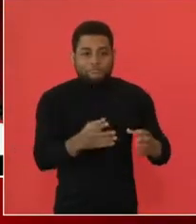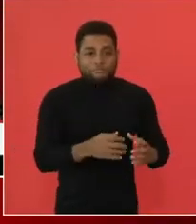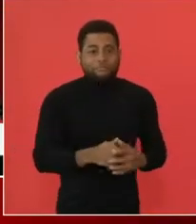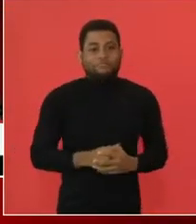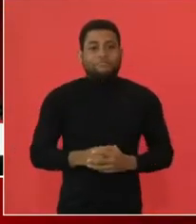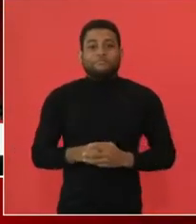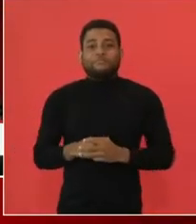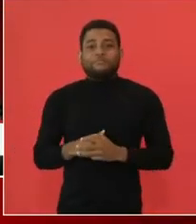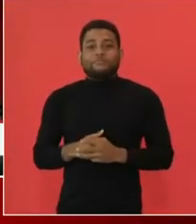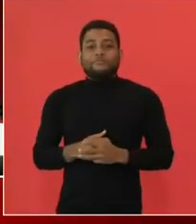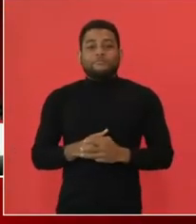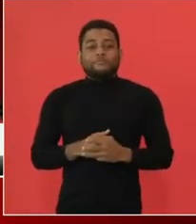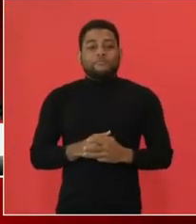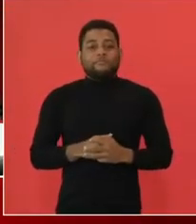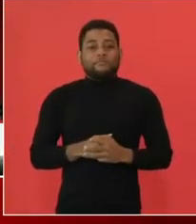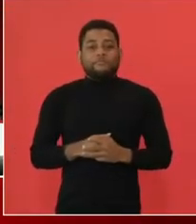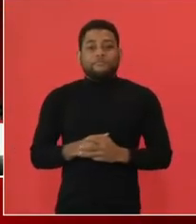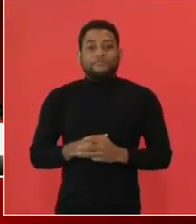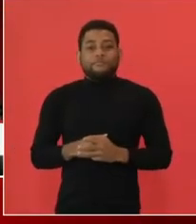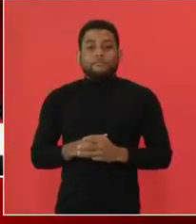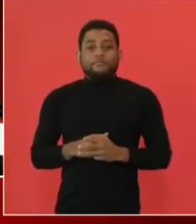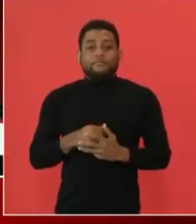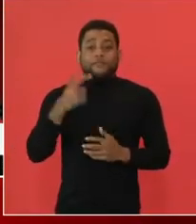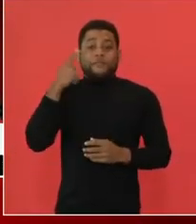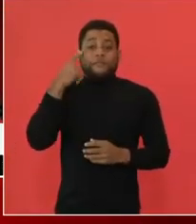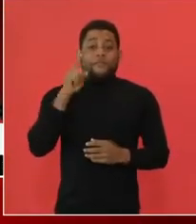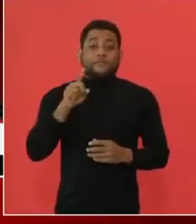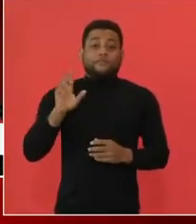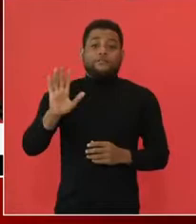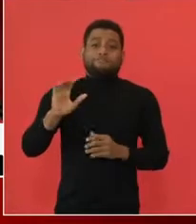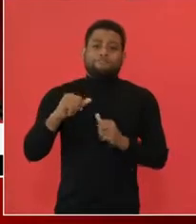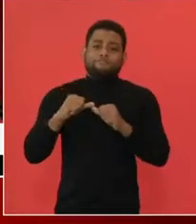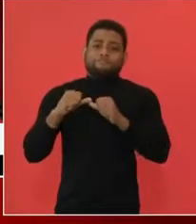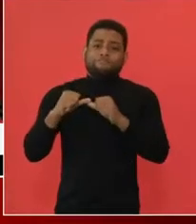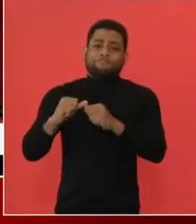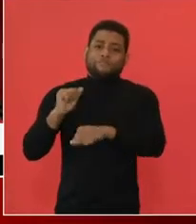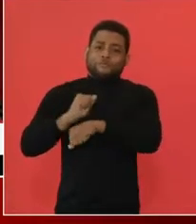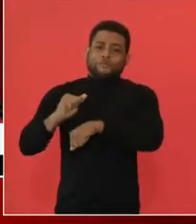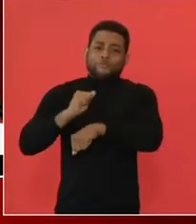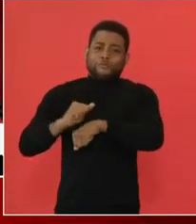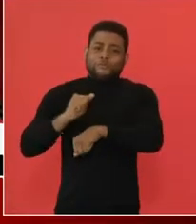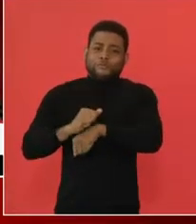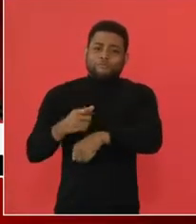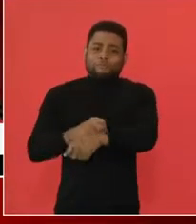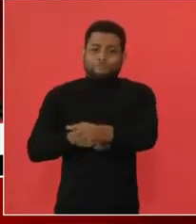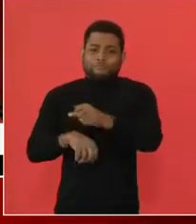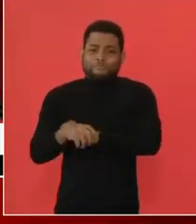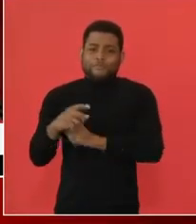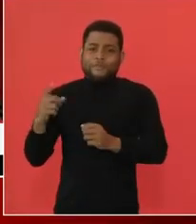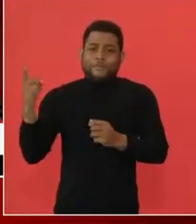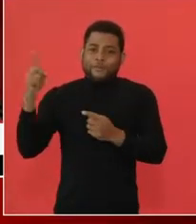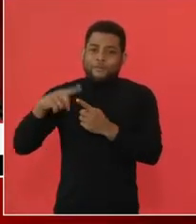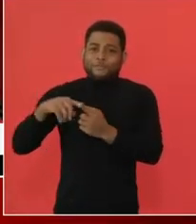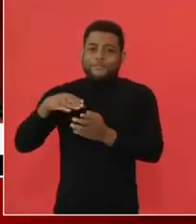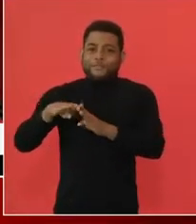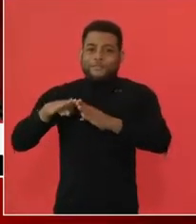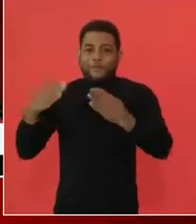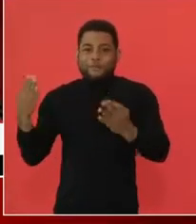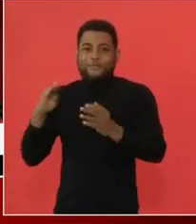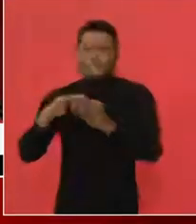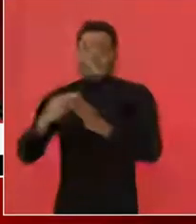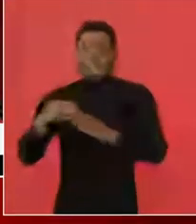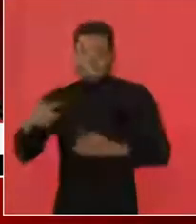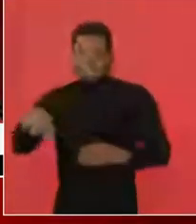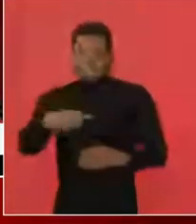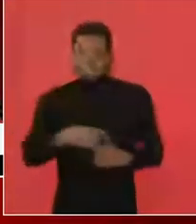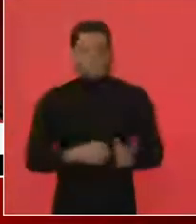mayor, for the tireless effort of trying to reopen up our city. So I'm super, super excited that the